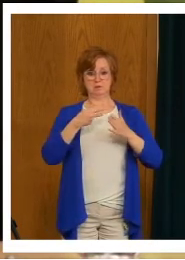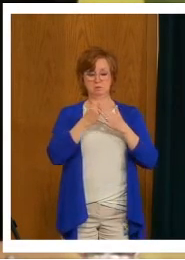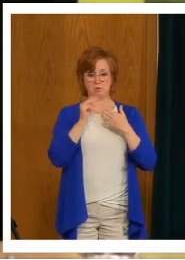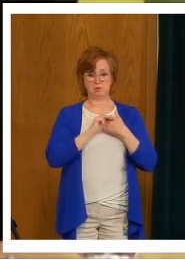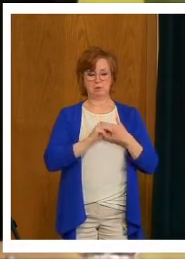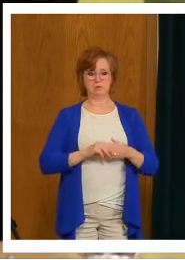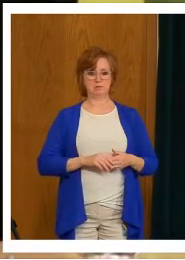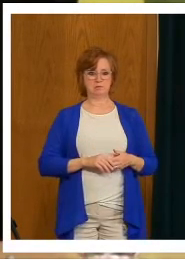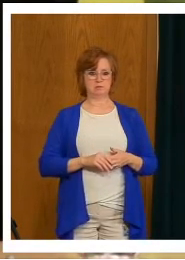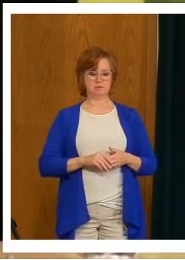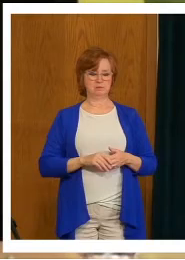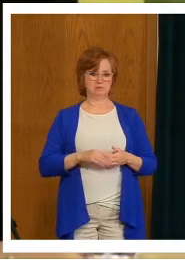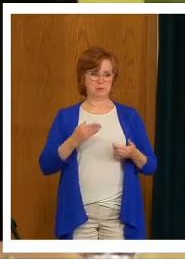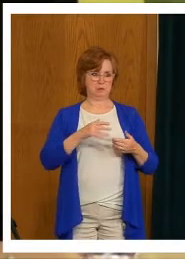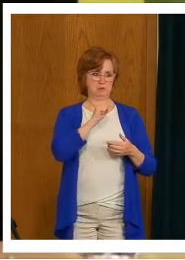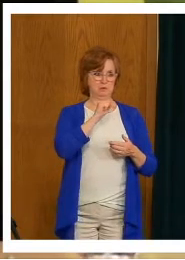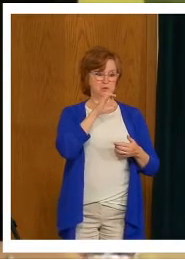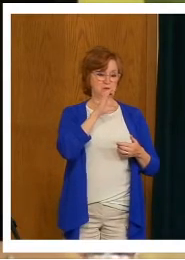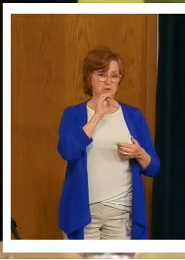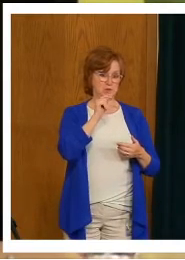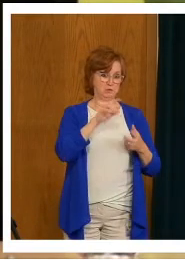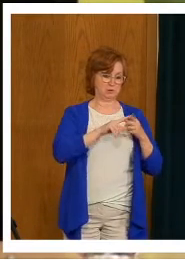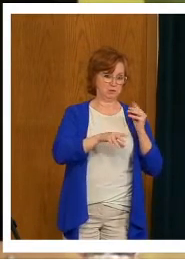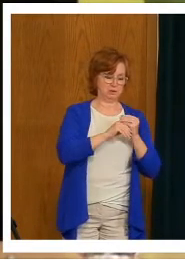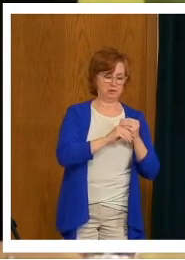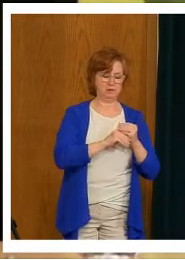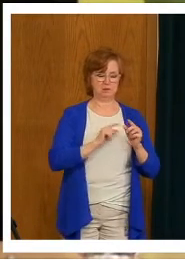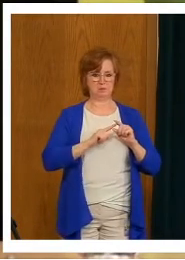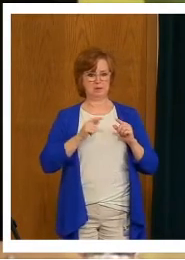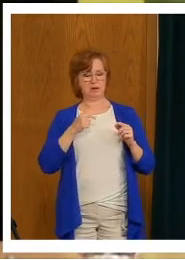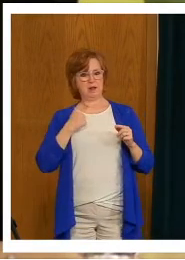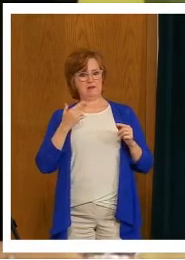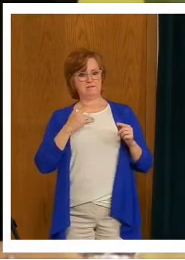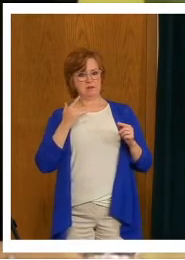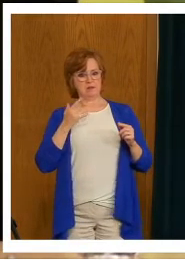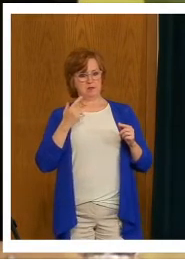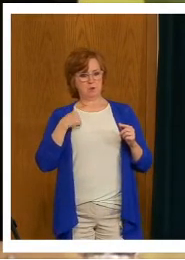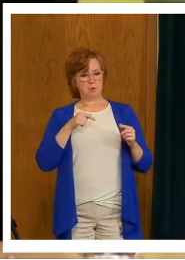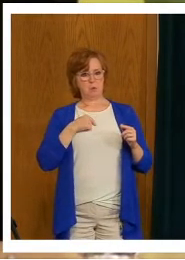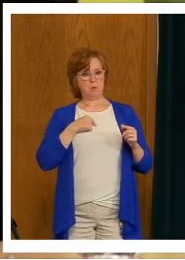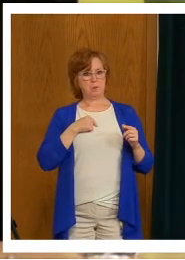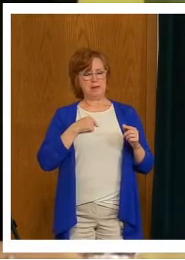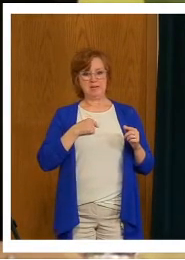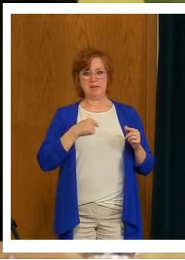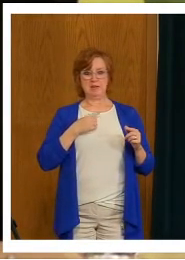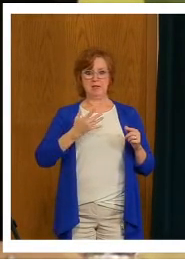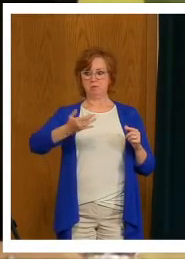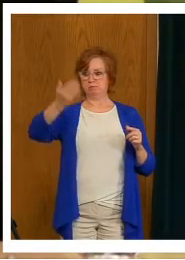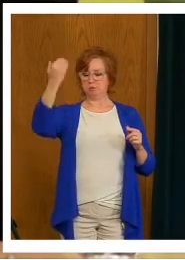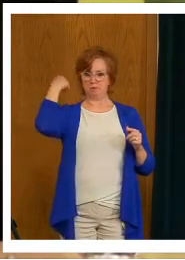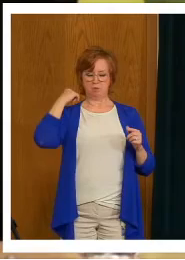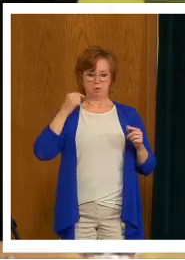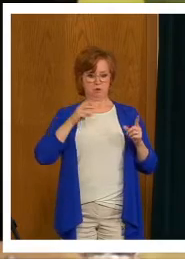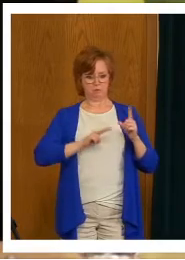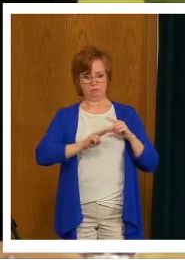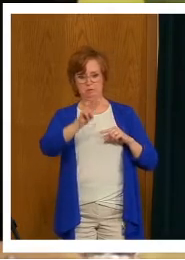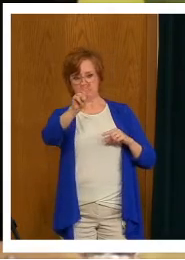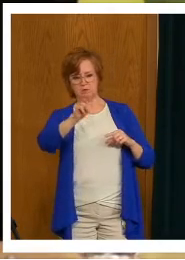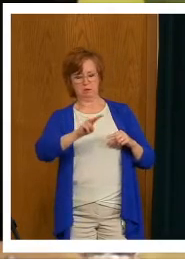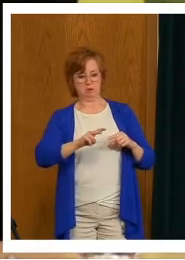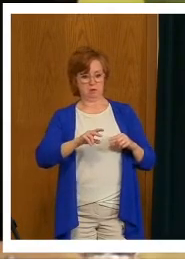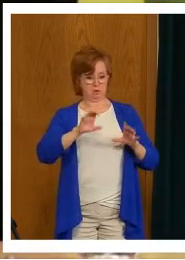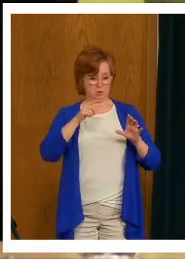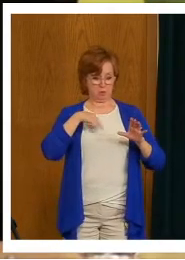might speak to this more, but I don't know that we realized we had the ability to deliver as many vaccines as quickly in as